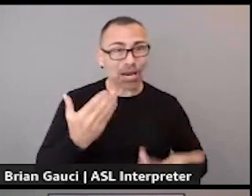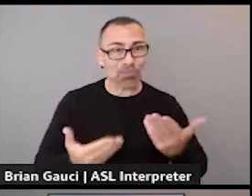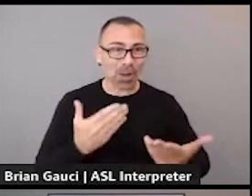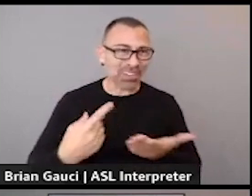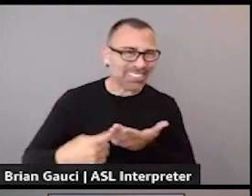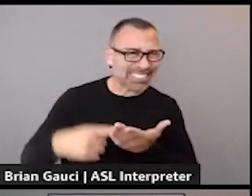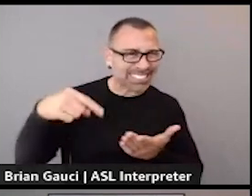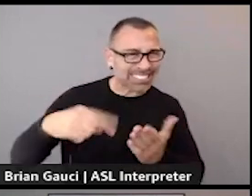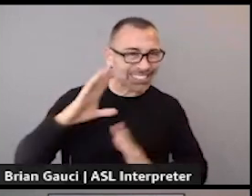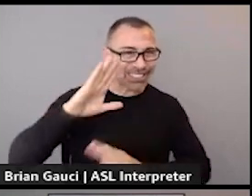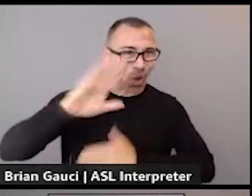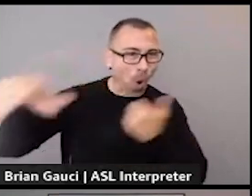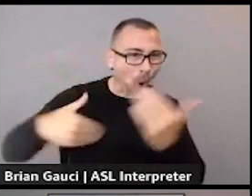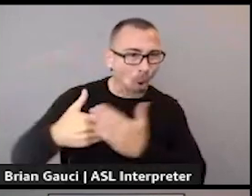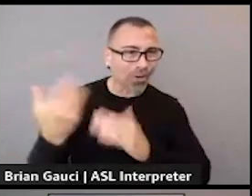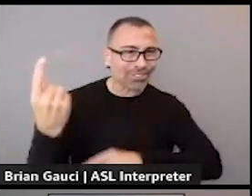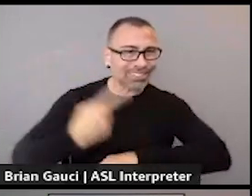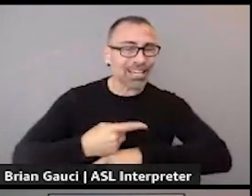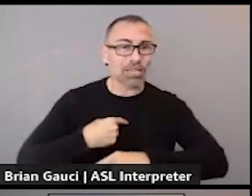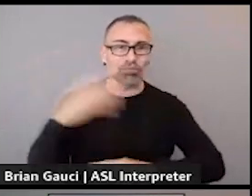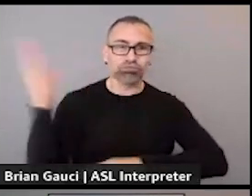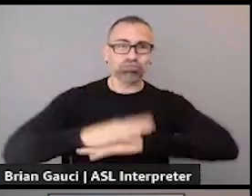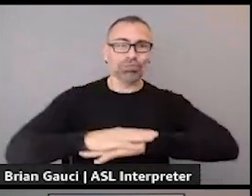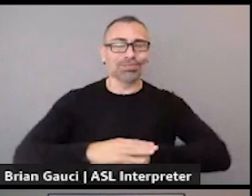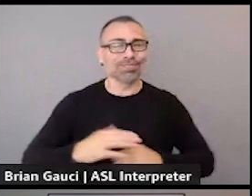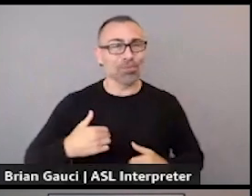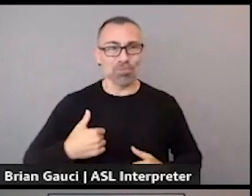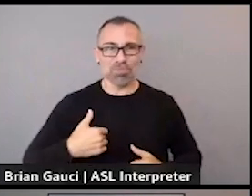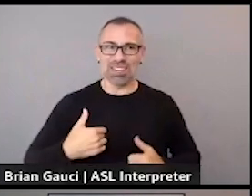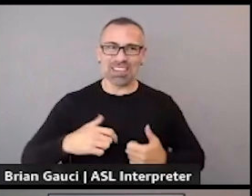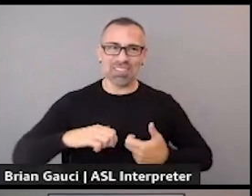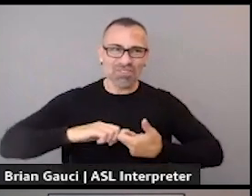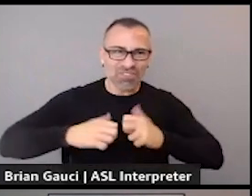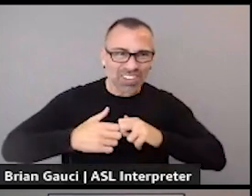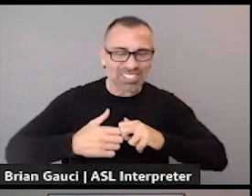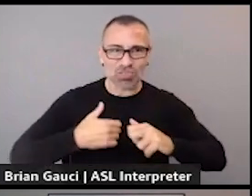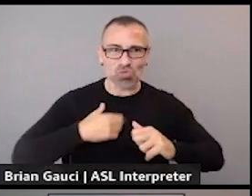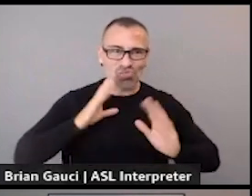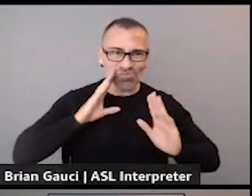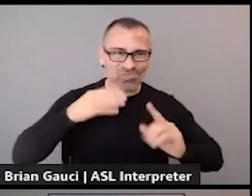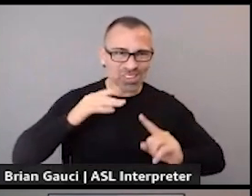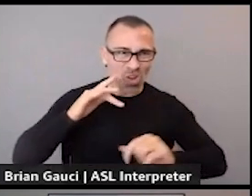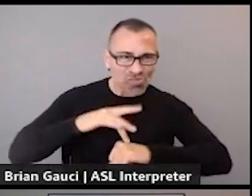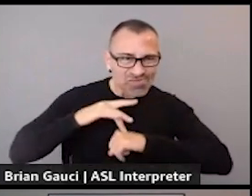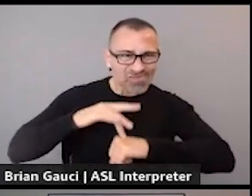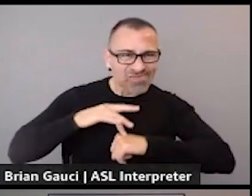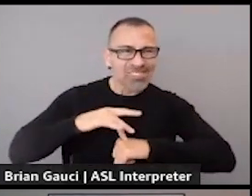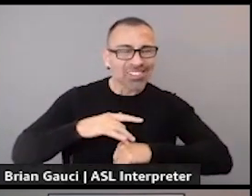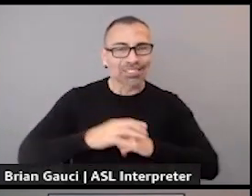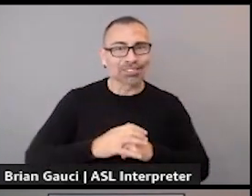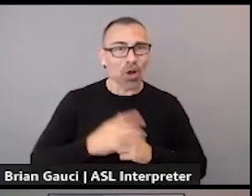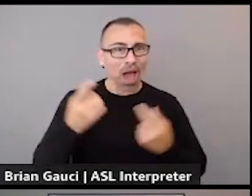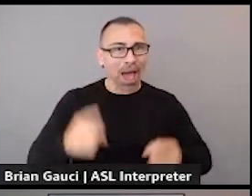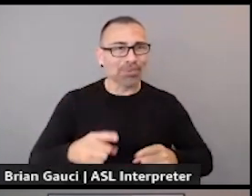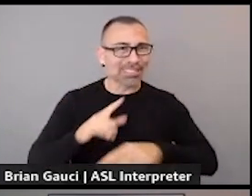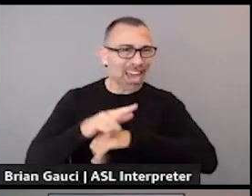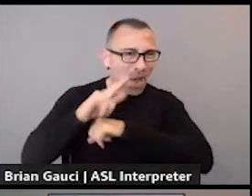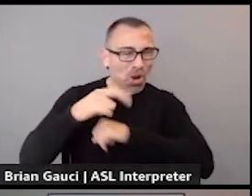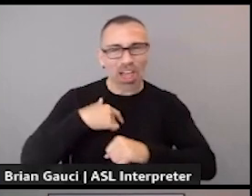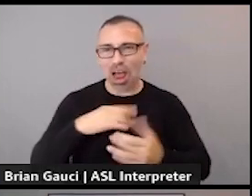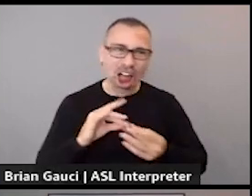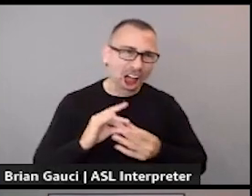is AWS On Air. We are giving you our weekly launches and latest updates from AWS,